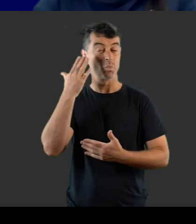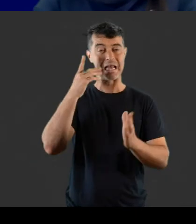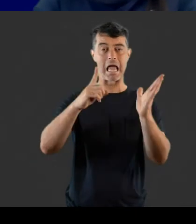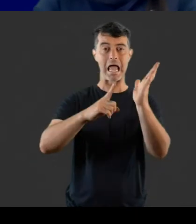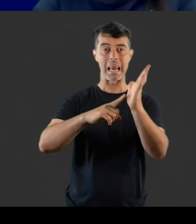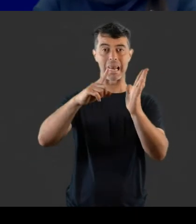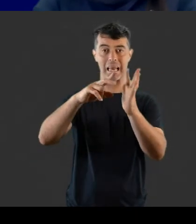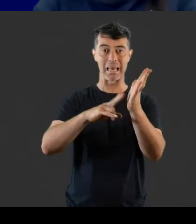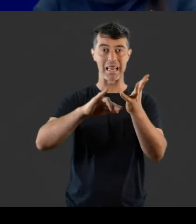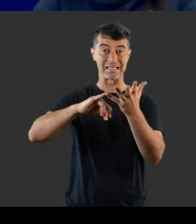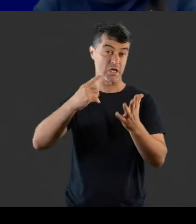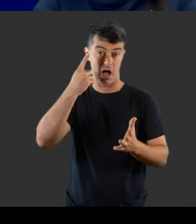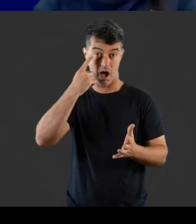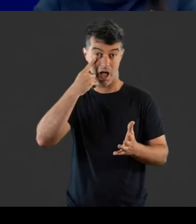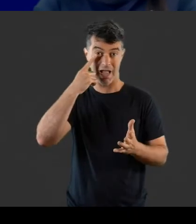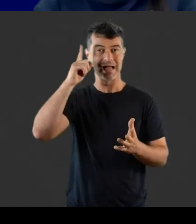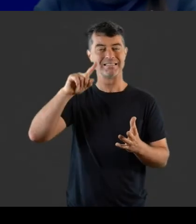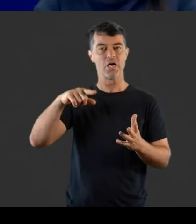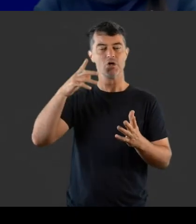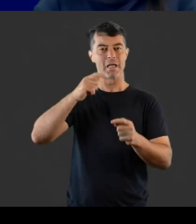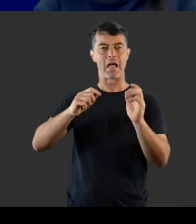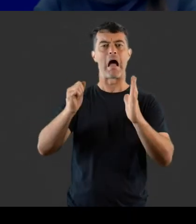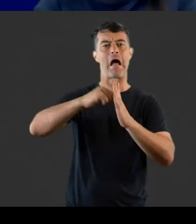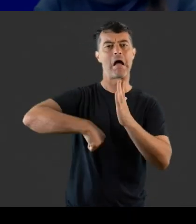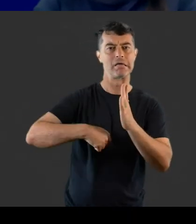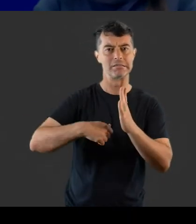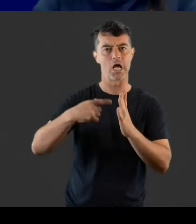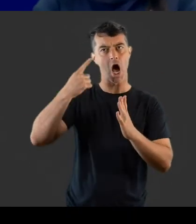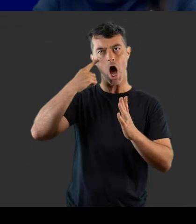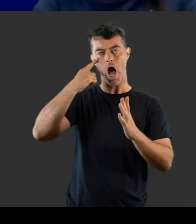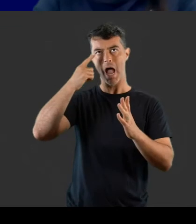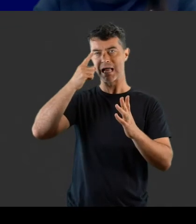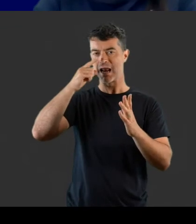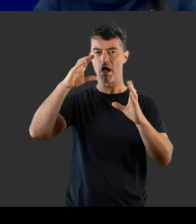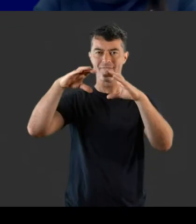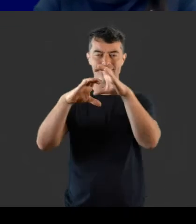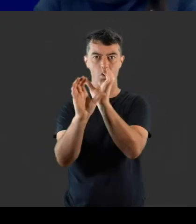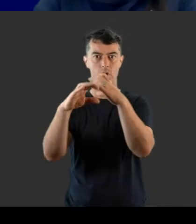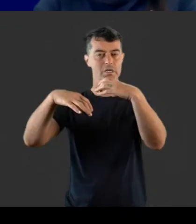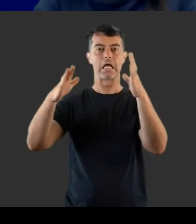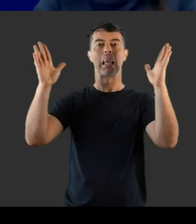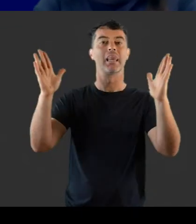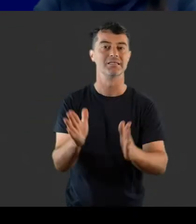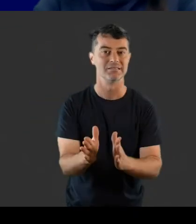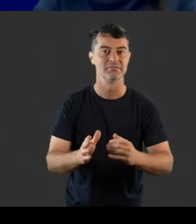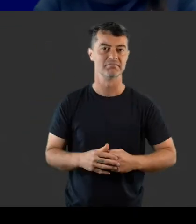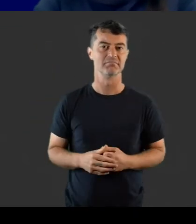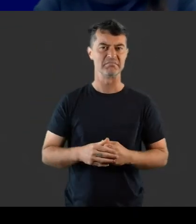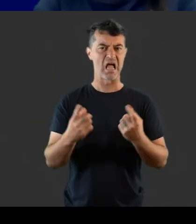Presbyopia occurs when the lens of the eye loses its flexibility and the eye loses its ability to